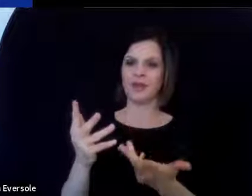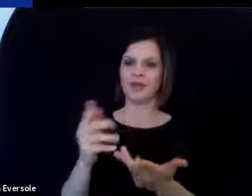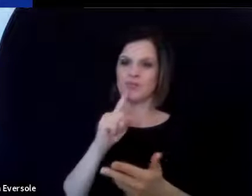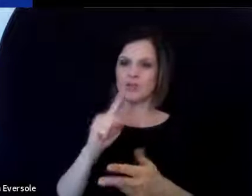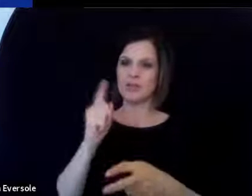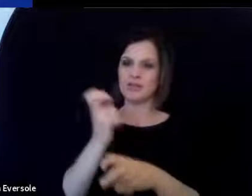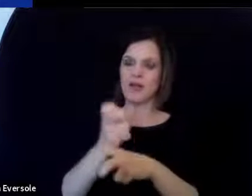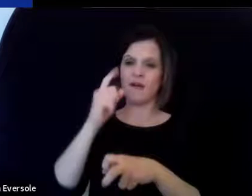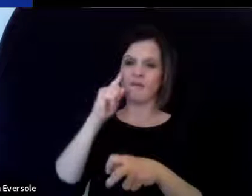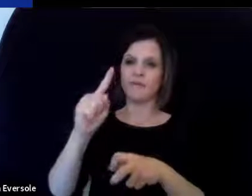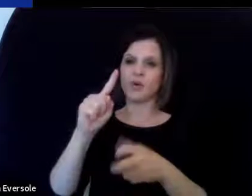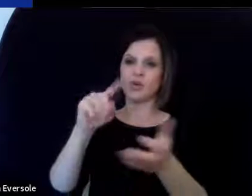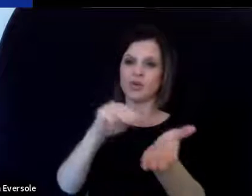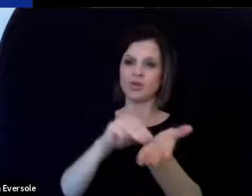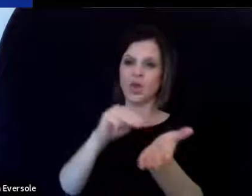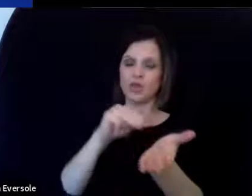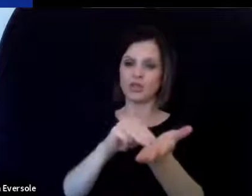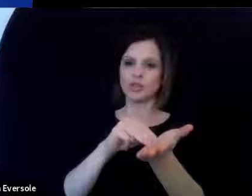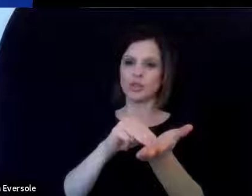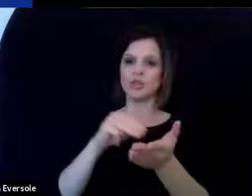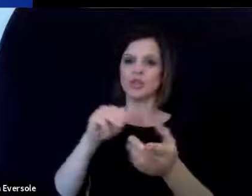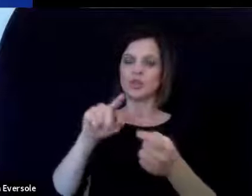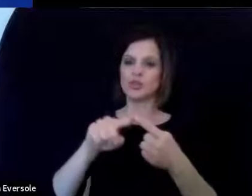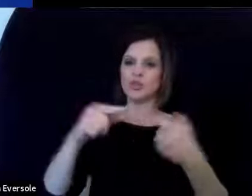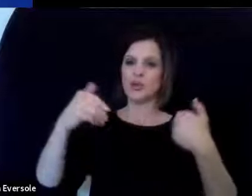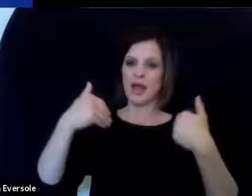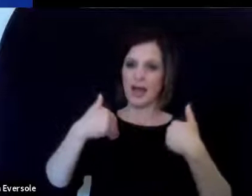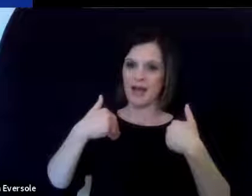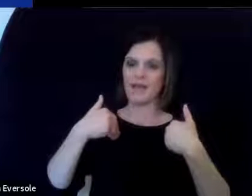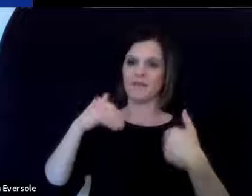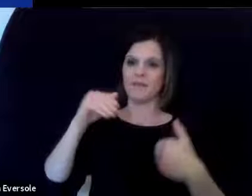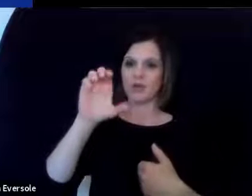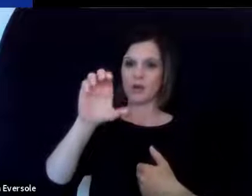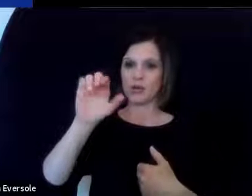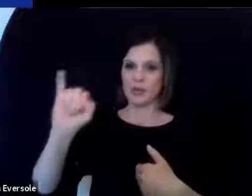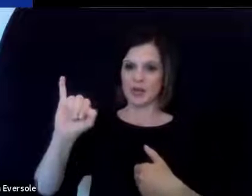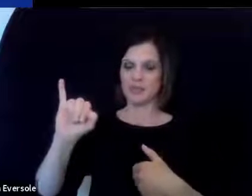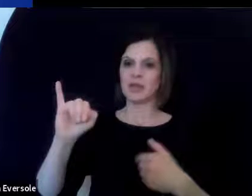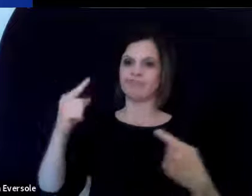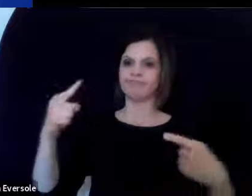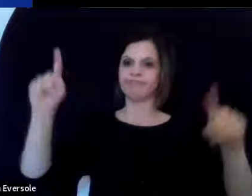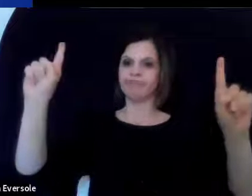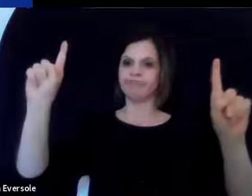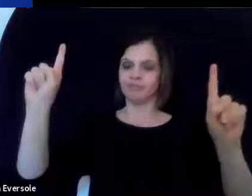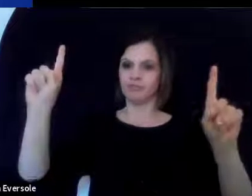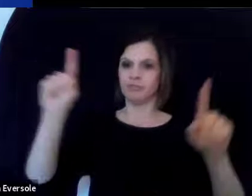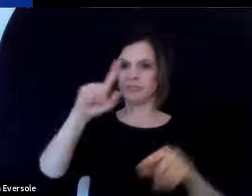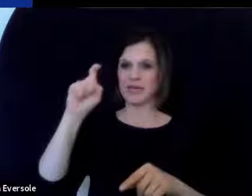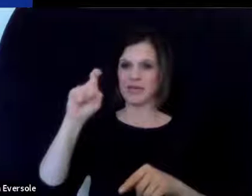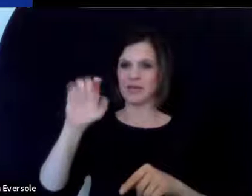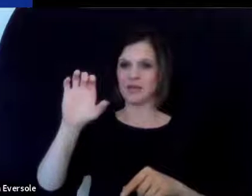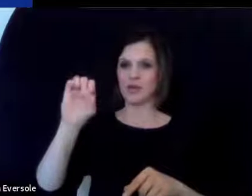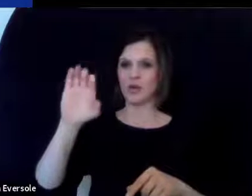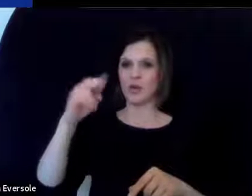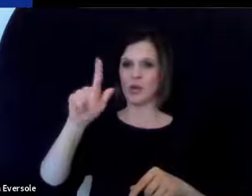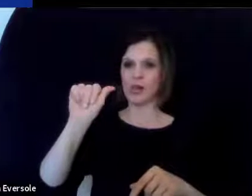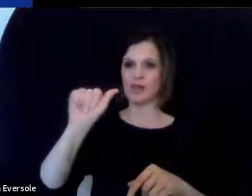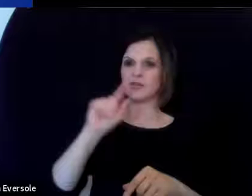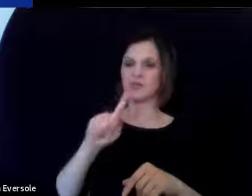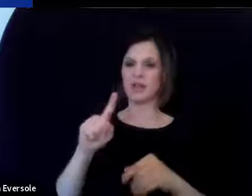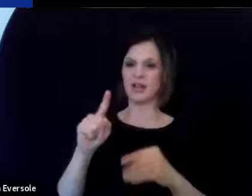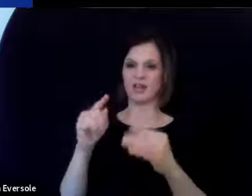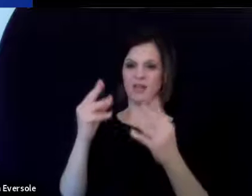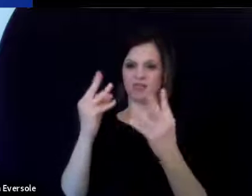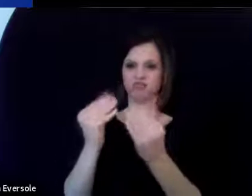get a cochlear implant fully inserted throughout the cochlea. Now, some families will choose to go for an implant, even if